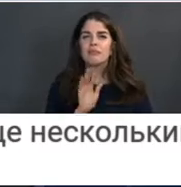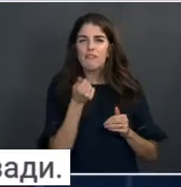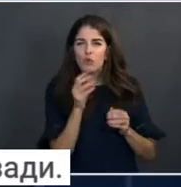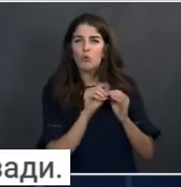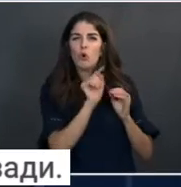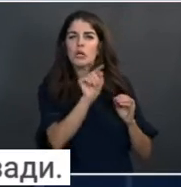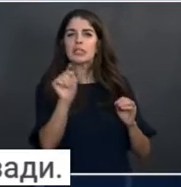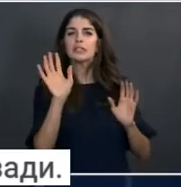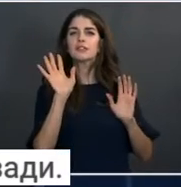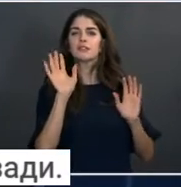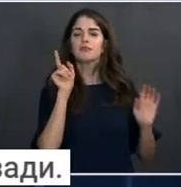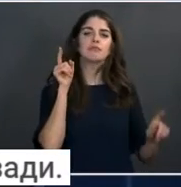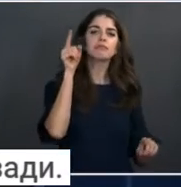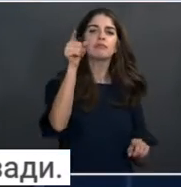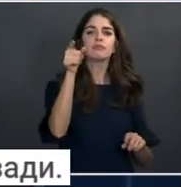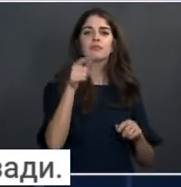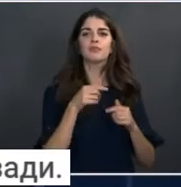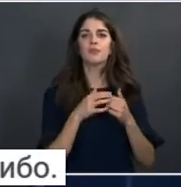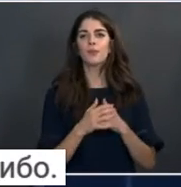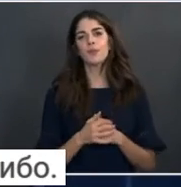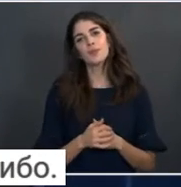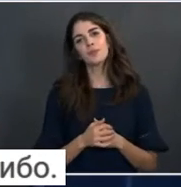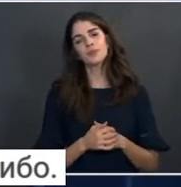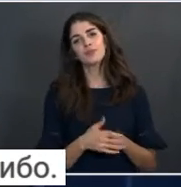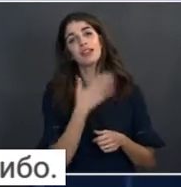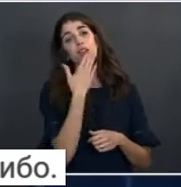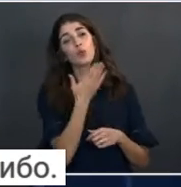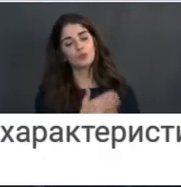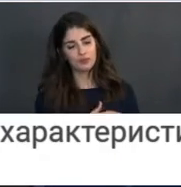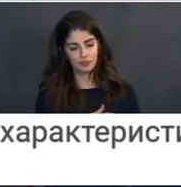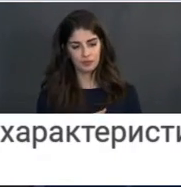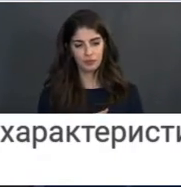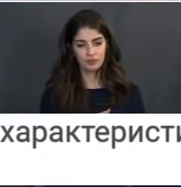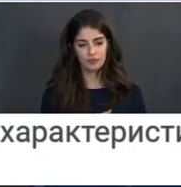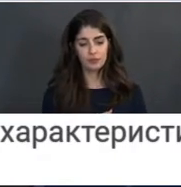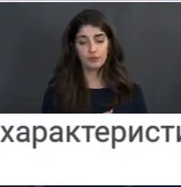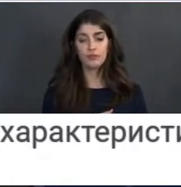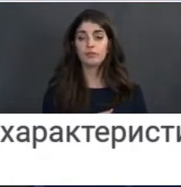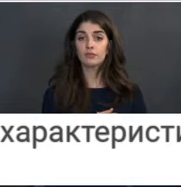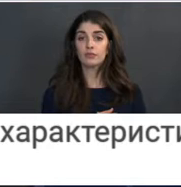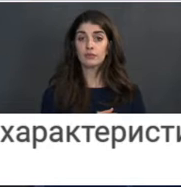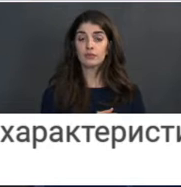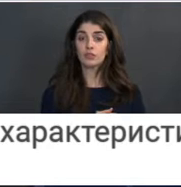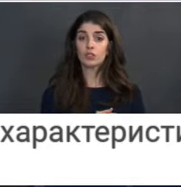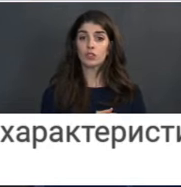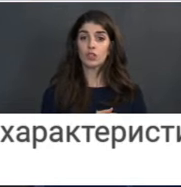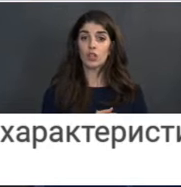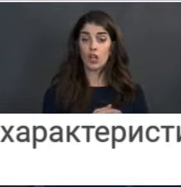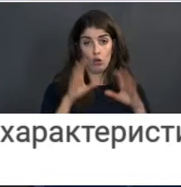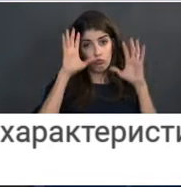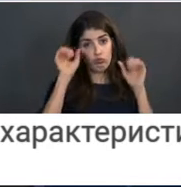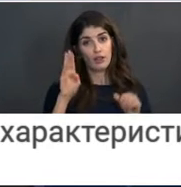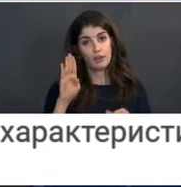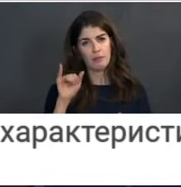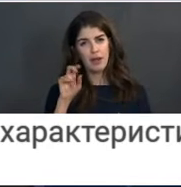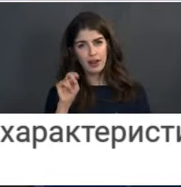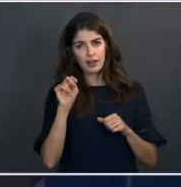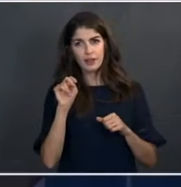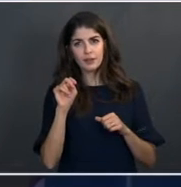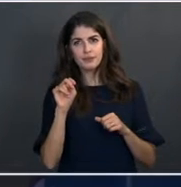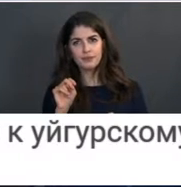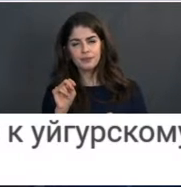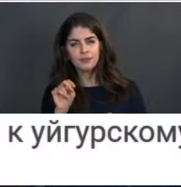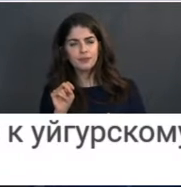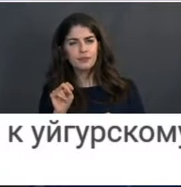more in the back. Go ahead, all the way in the back. Thank you very much. Does President Biden endorse the characterization of